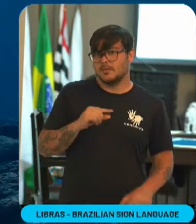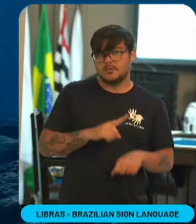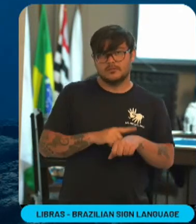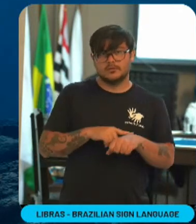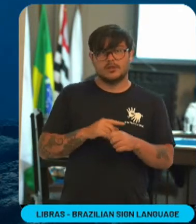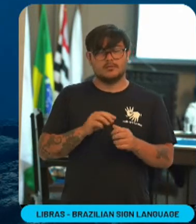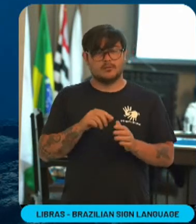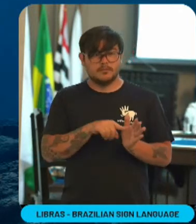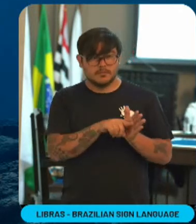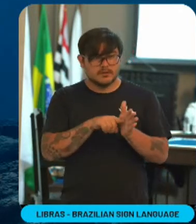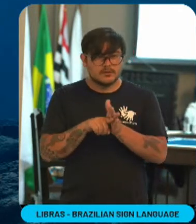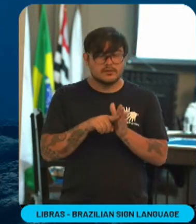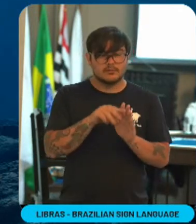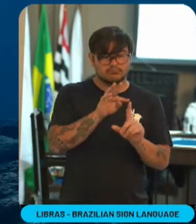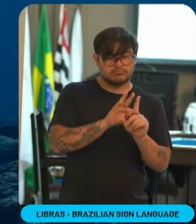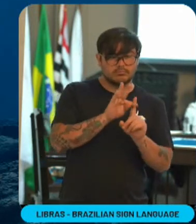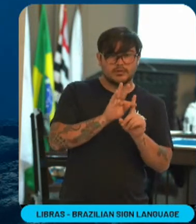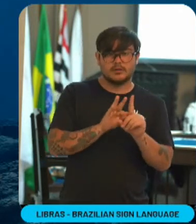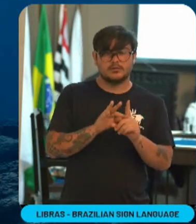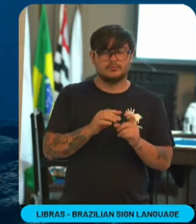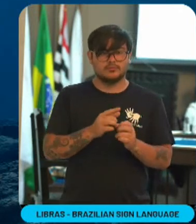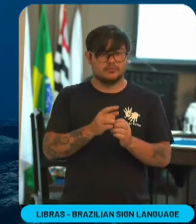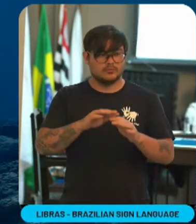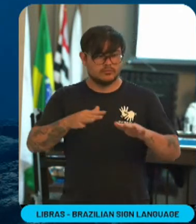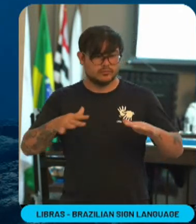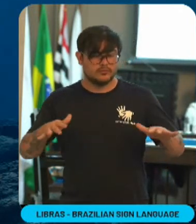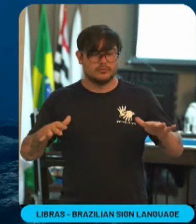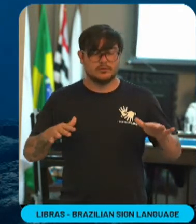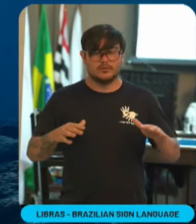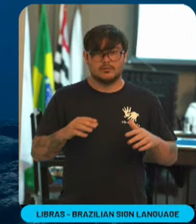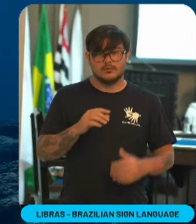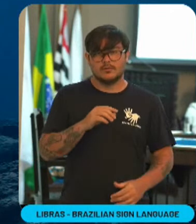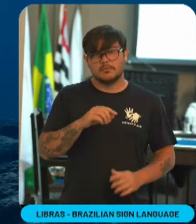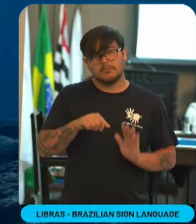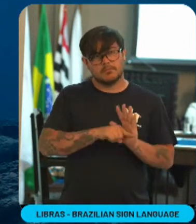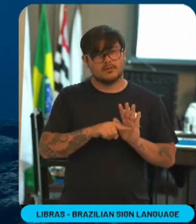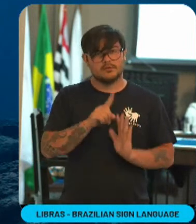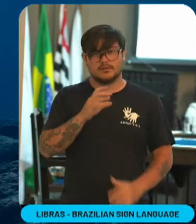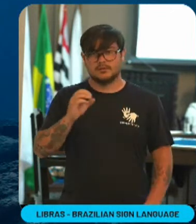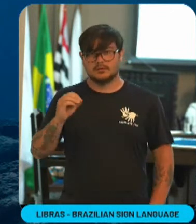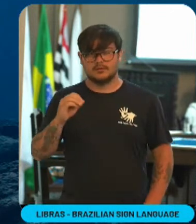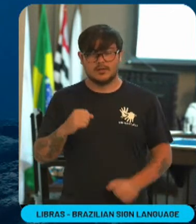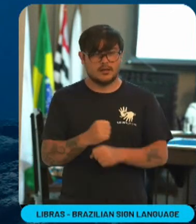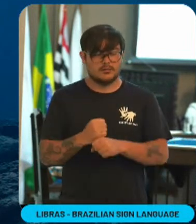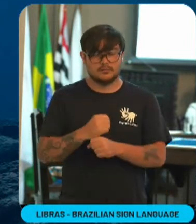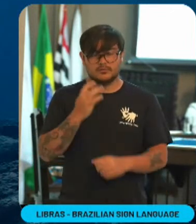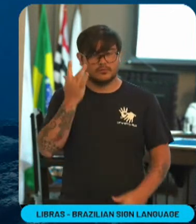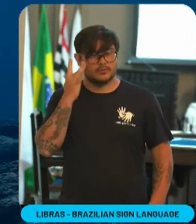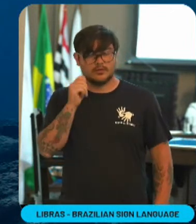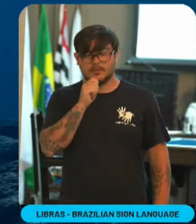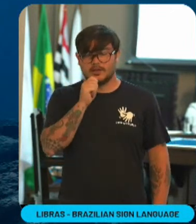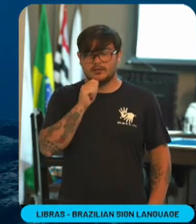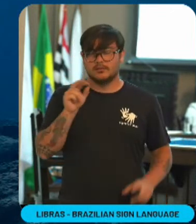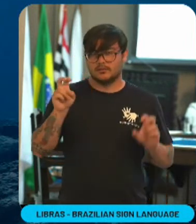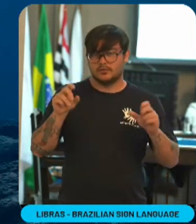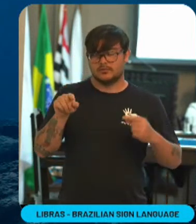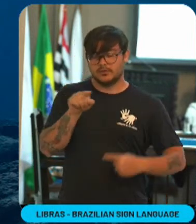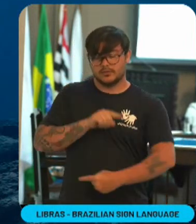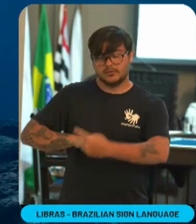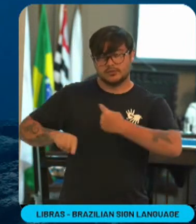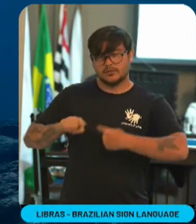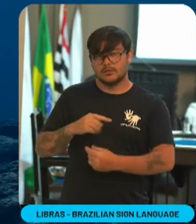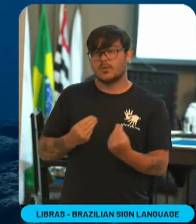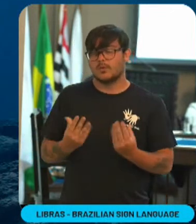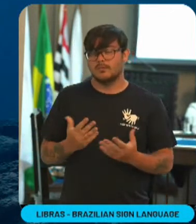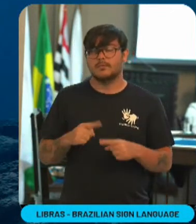other greenhouse effect gases, and or maybe because we are just measuring the temperature in the oceans for less than